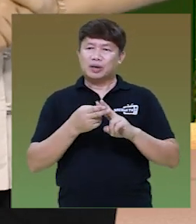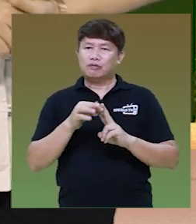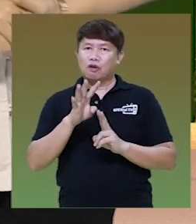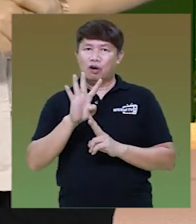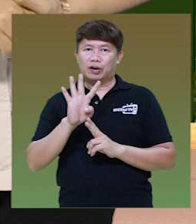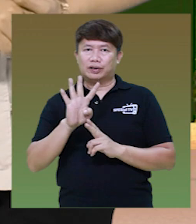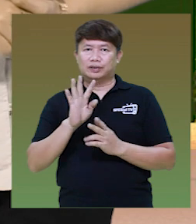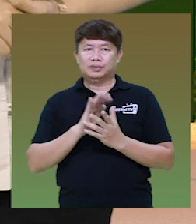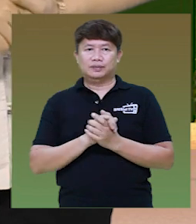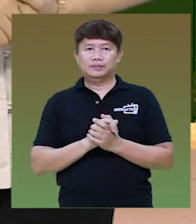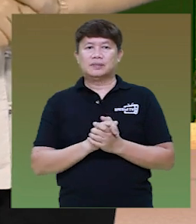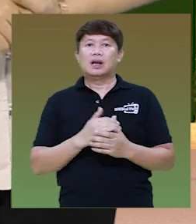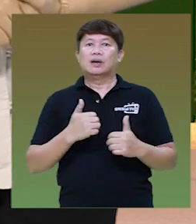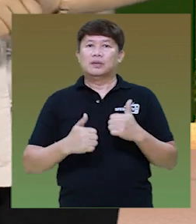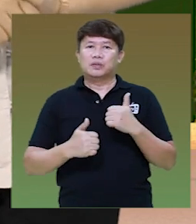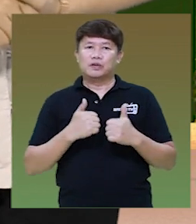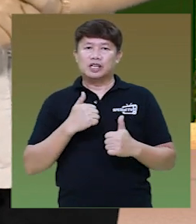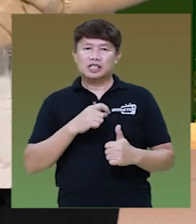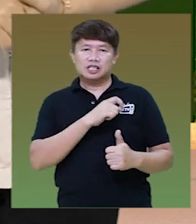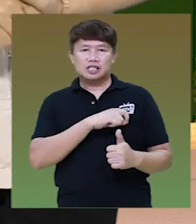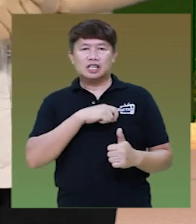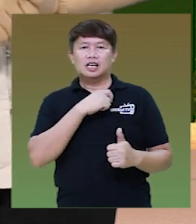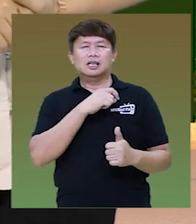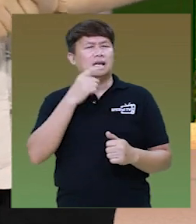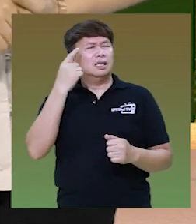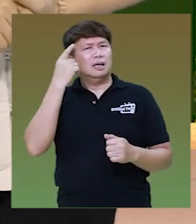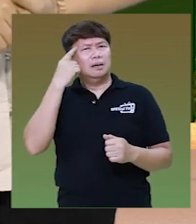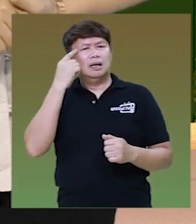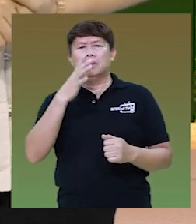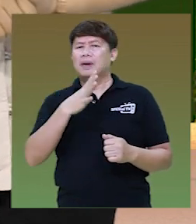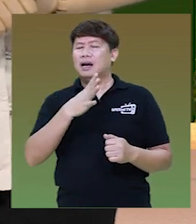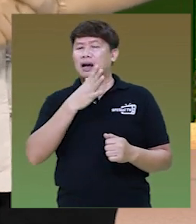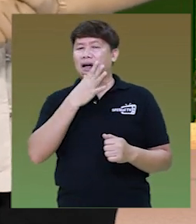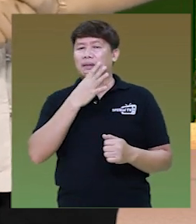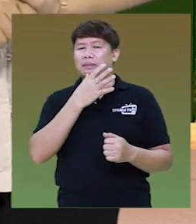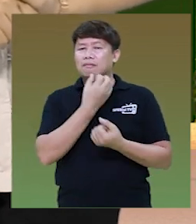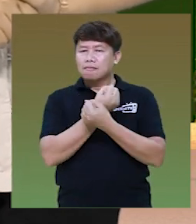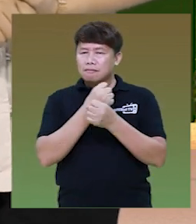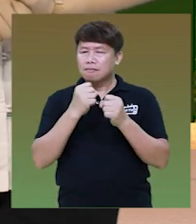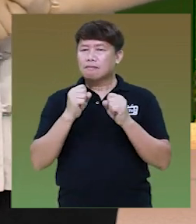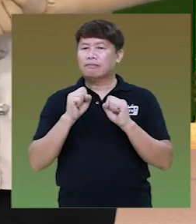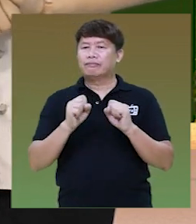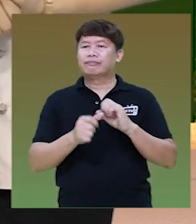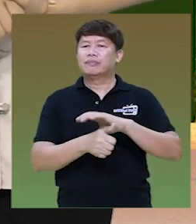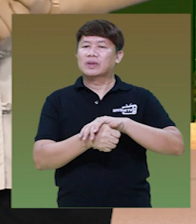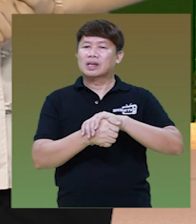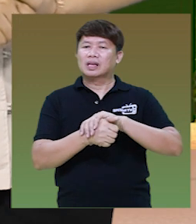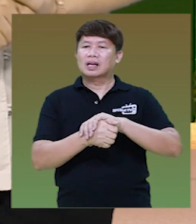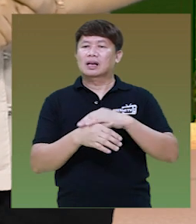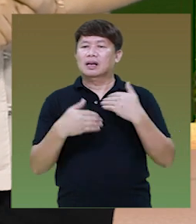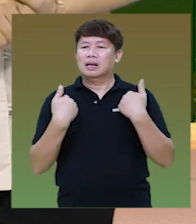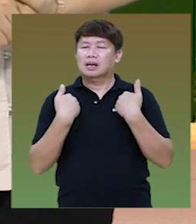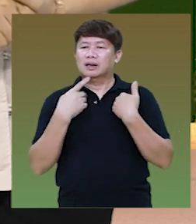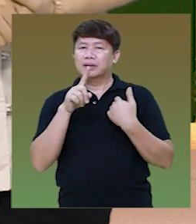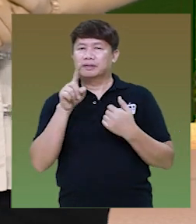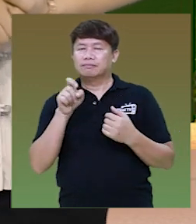Number 4. Which trait do you think the mother who saved the turtle